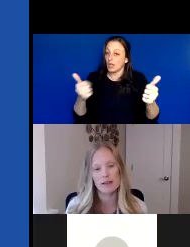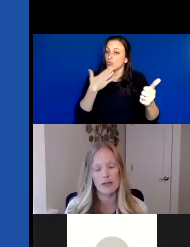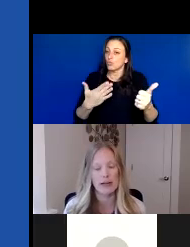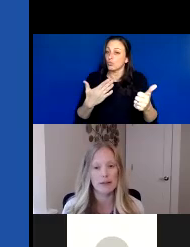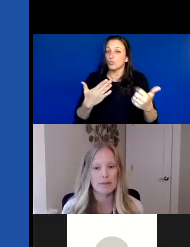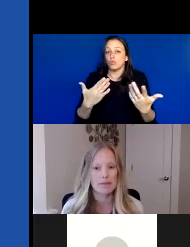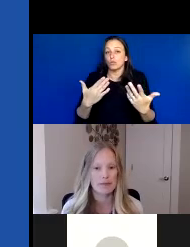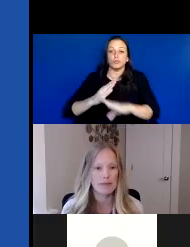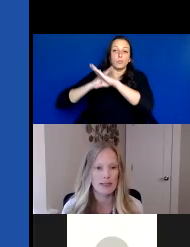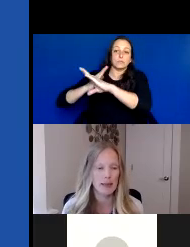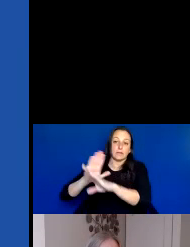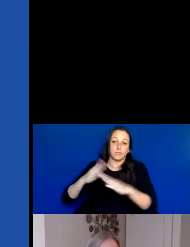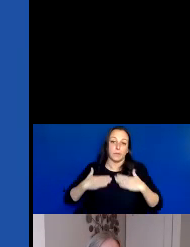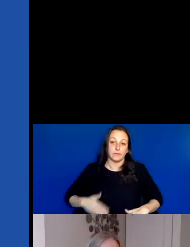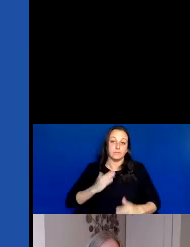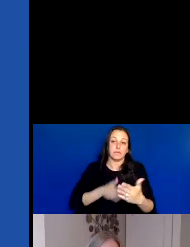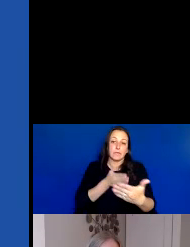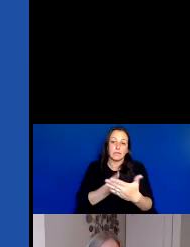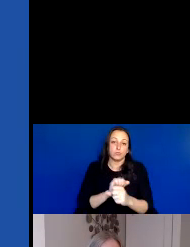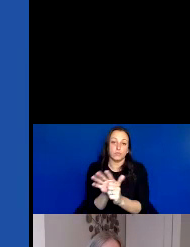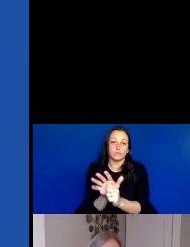against the Delta variant. Next slide.